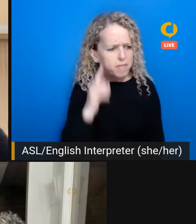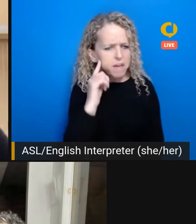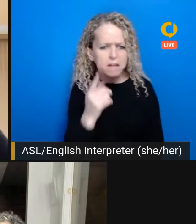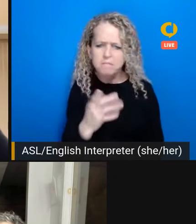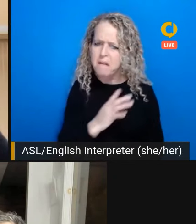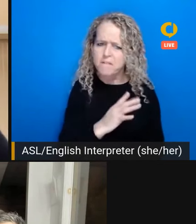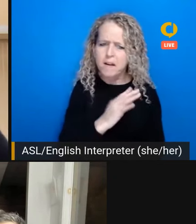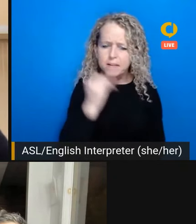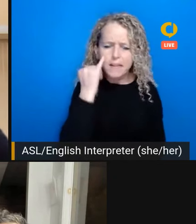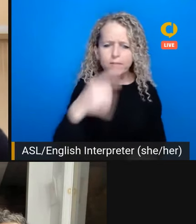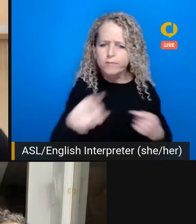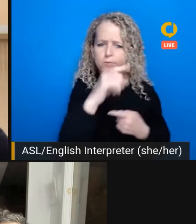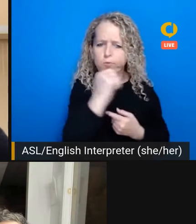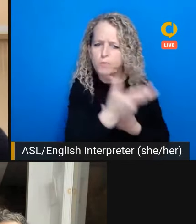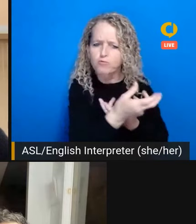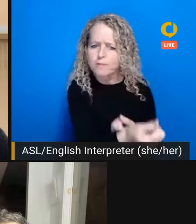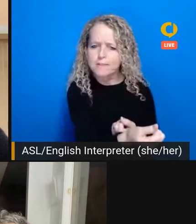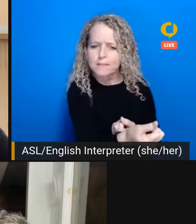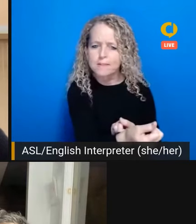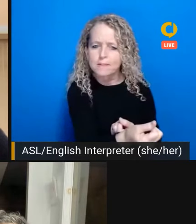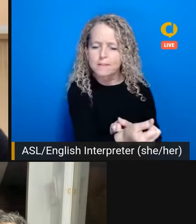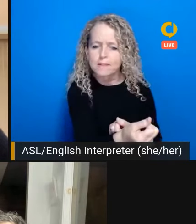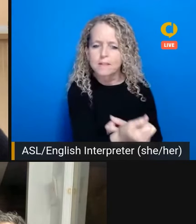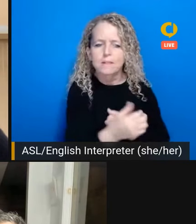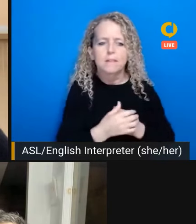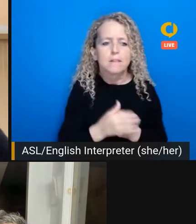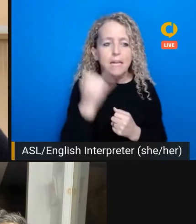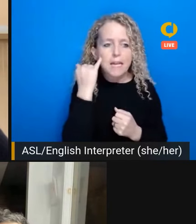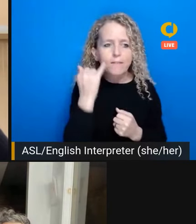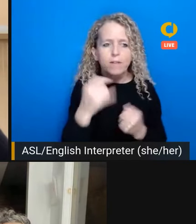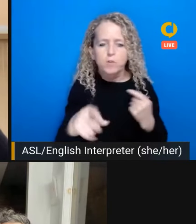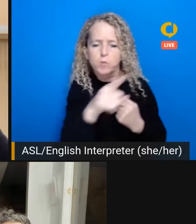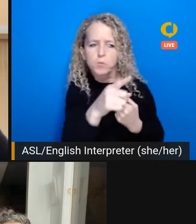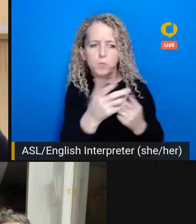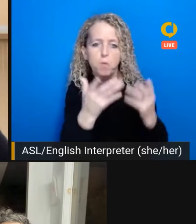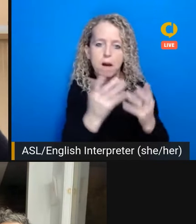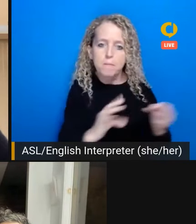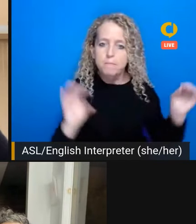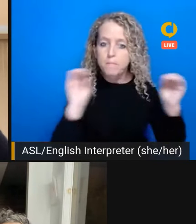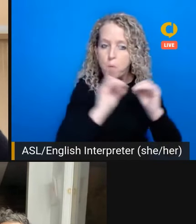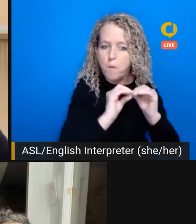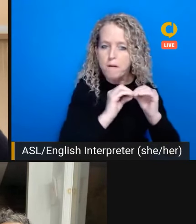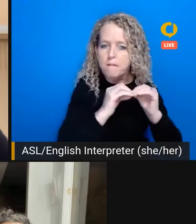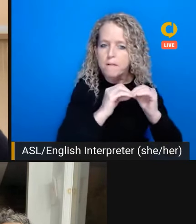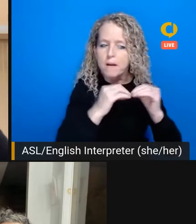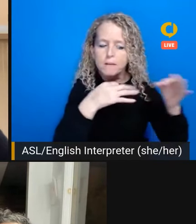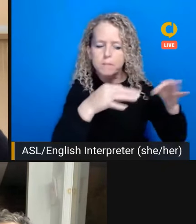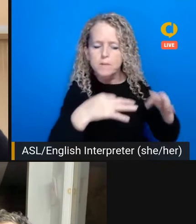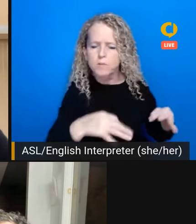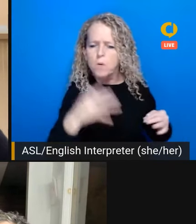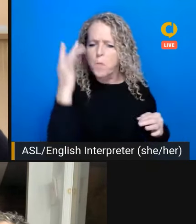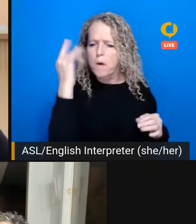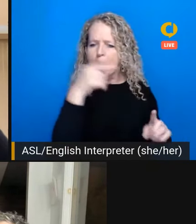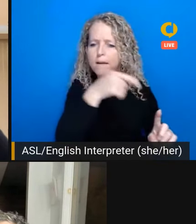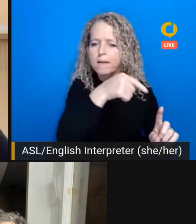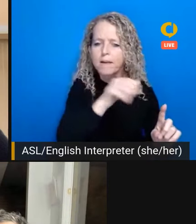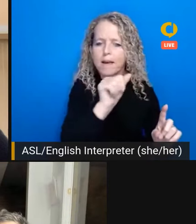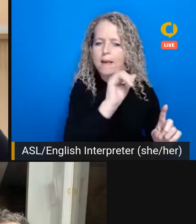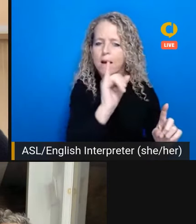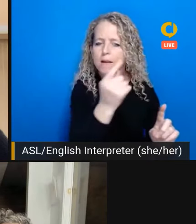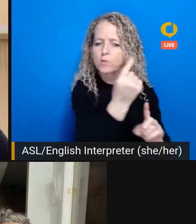ask for an explanation as to why an AI is doing the things that it's doing. In fact, it's